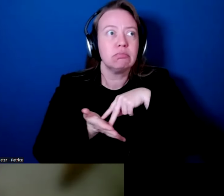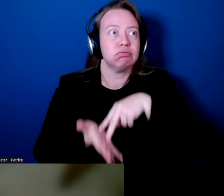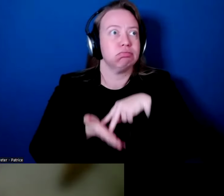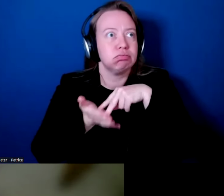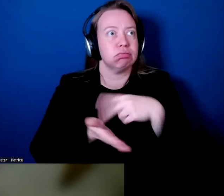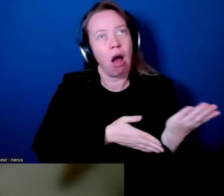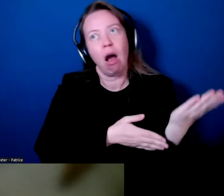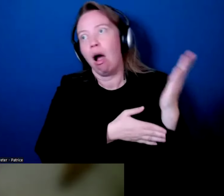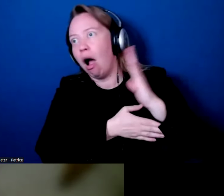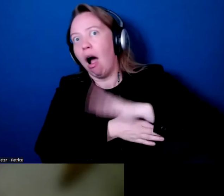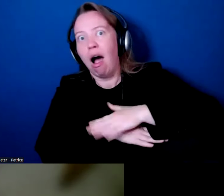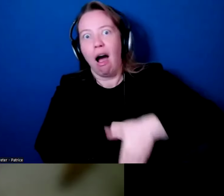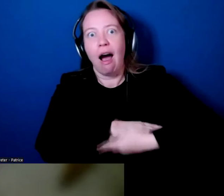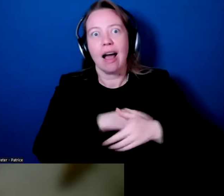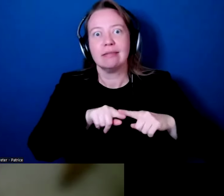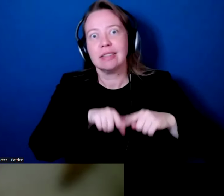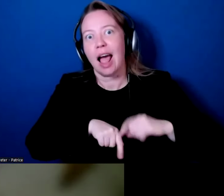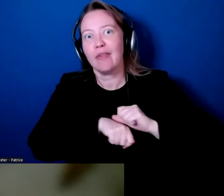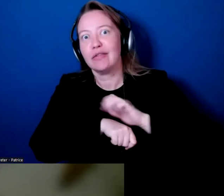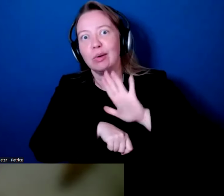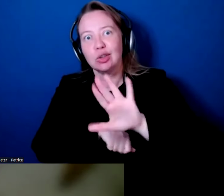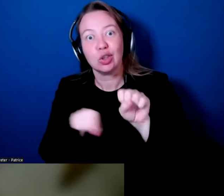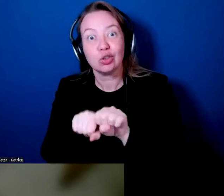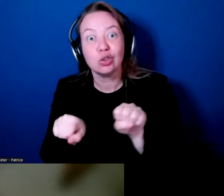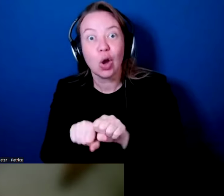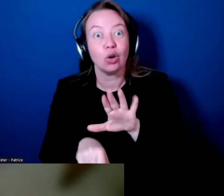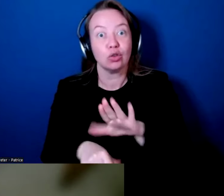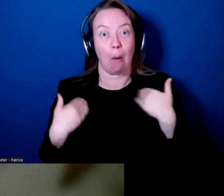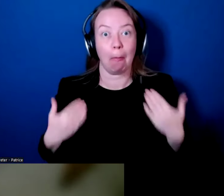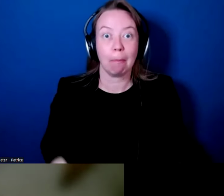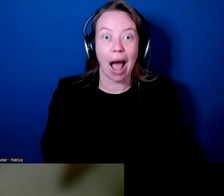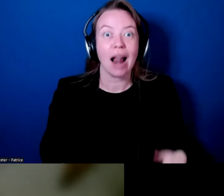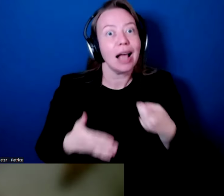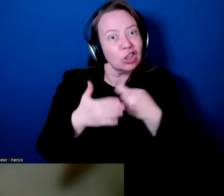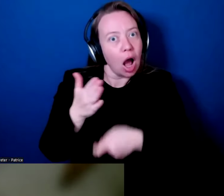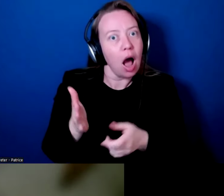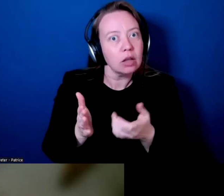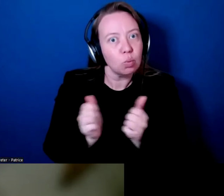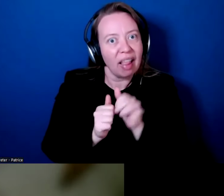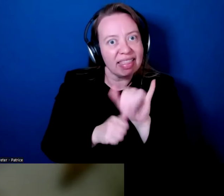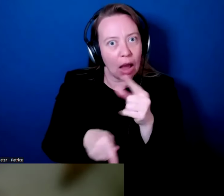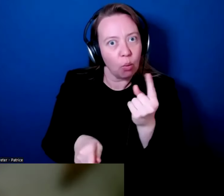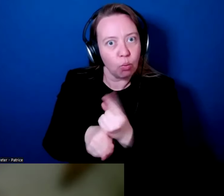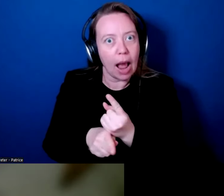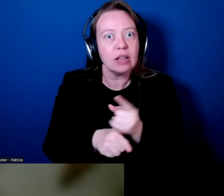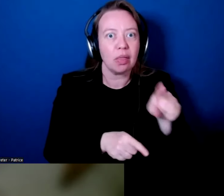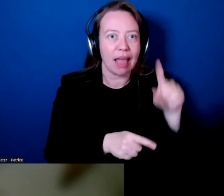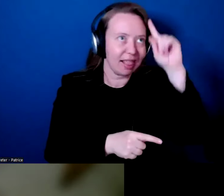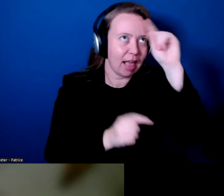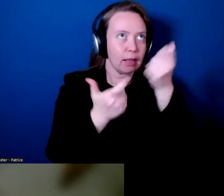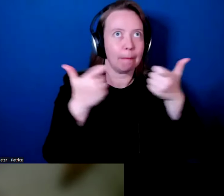your footwear, and that is a cost. There's a cost associated with that. So and we're seeing a little bit, we've seen a